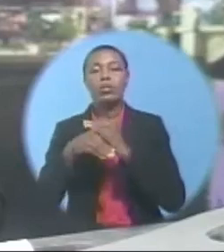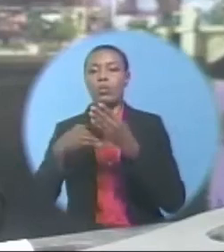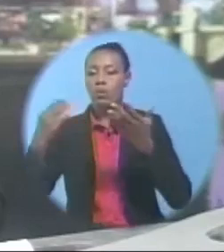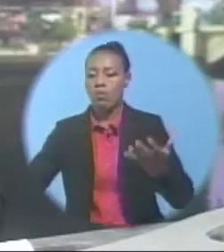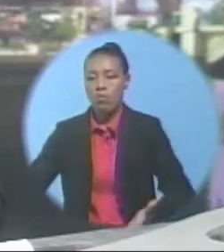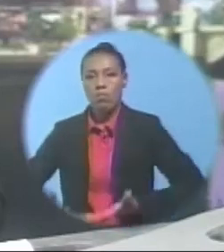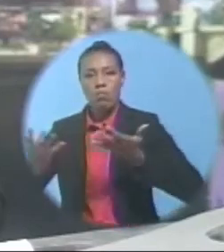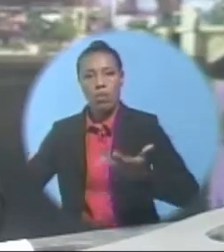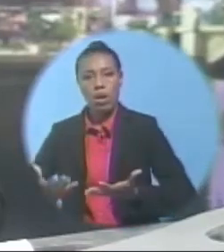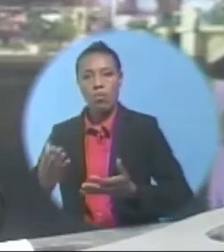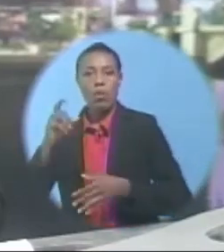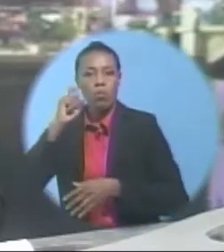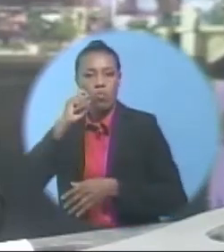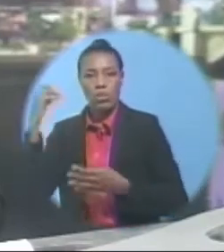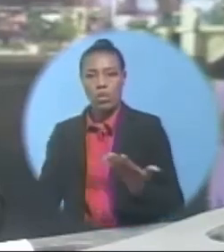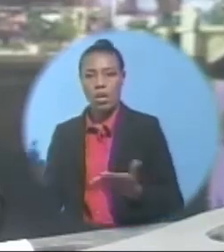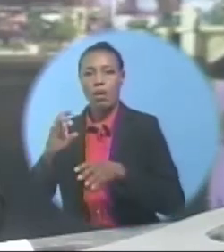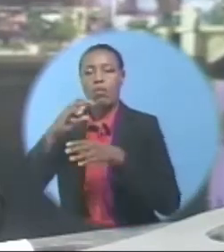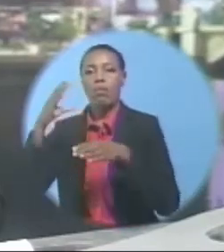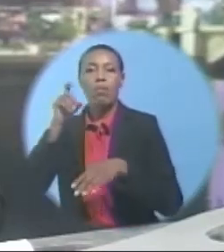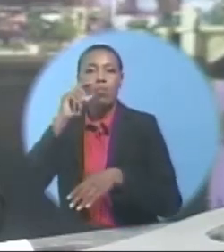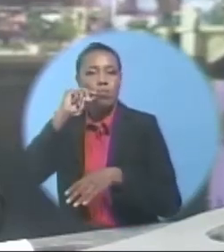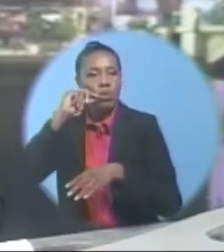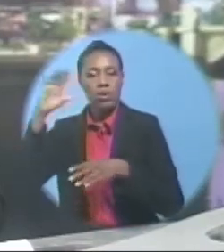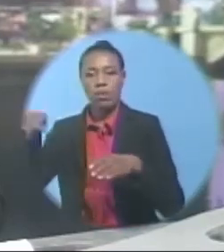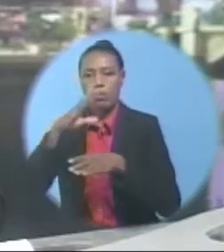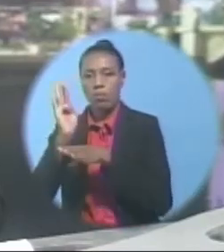a discussion on race in Barbados as well.